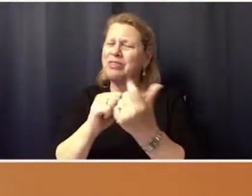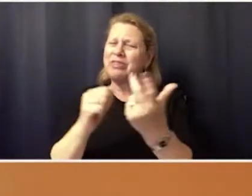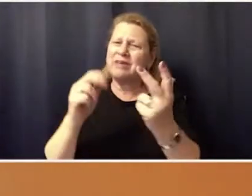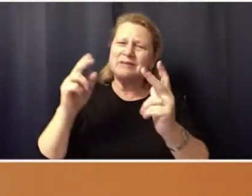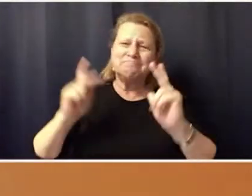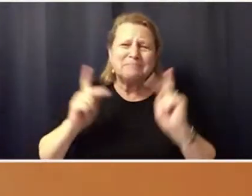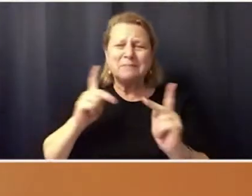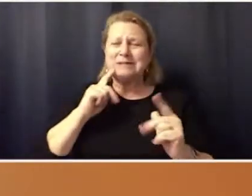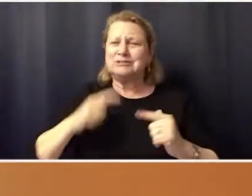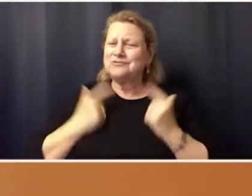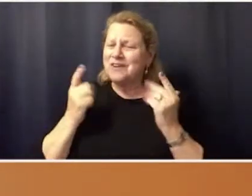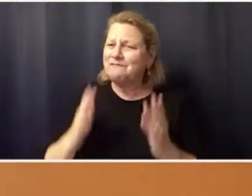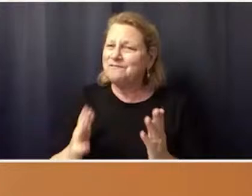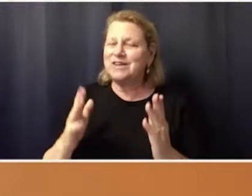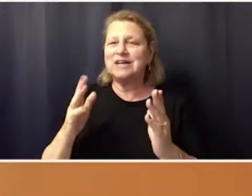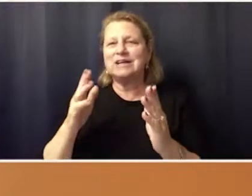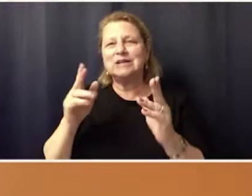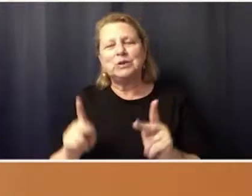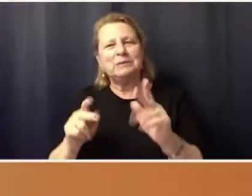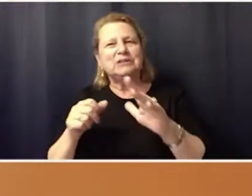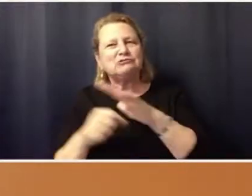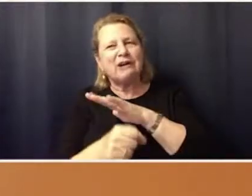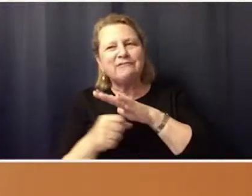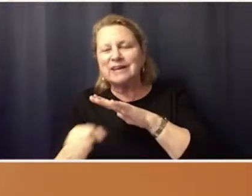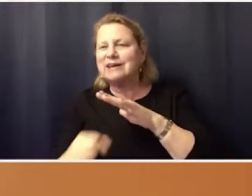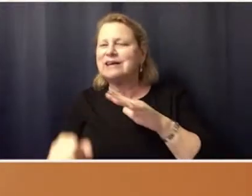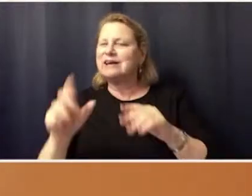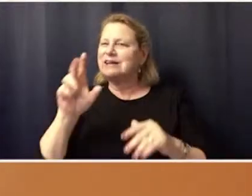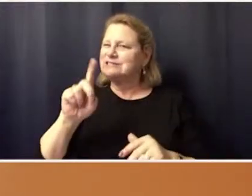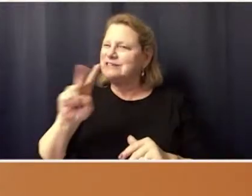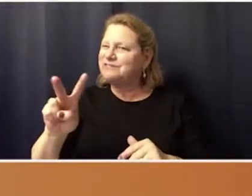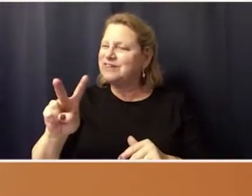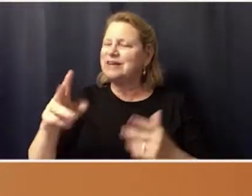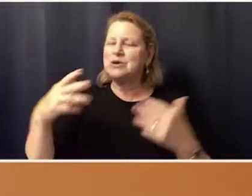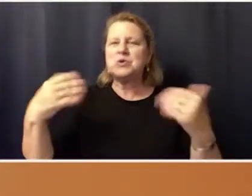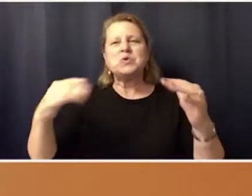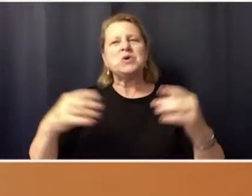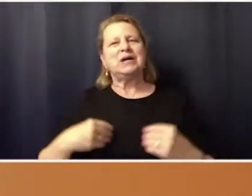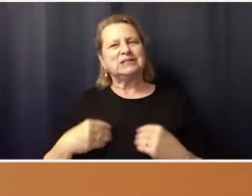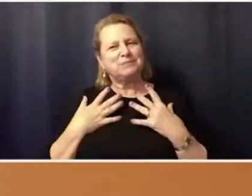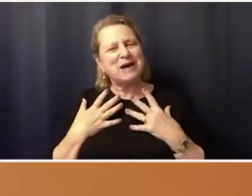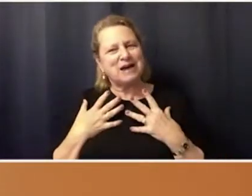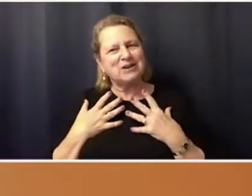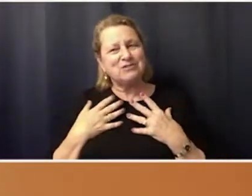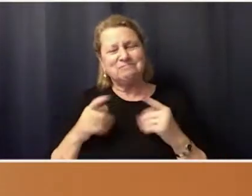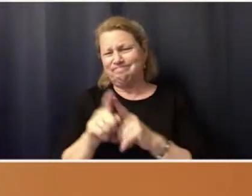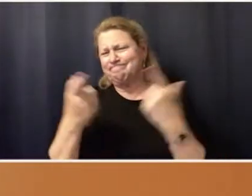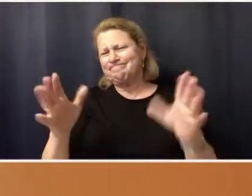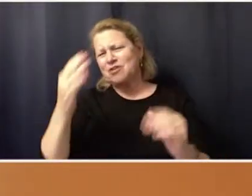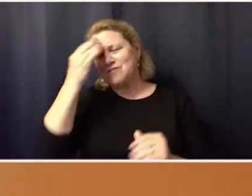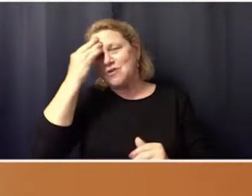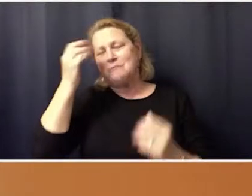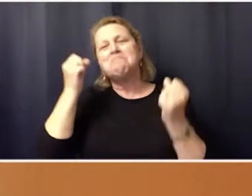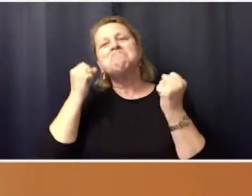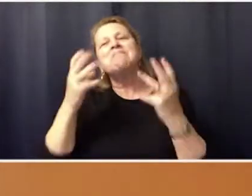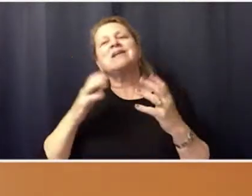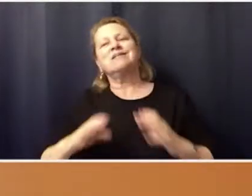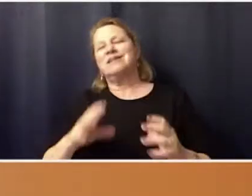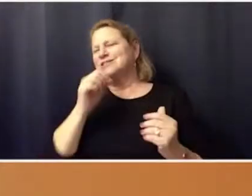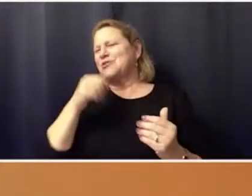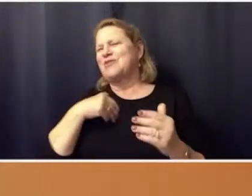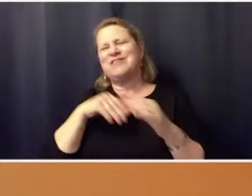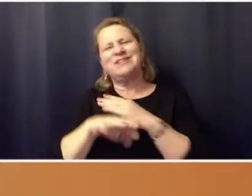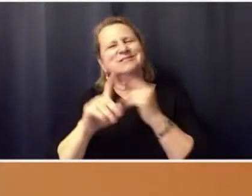and survivors of human trafficking and domestic violence is truly inspirational. As you know, many of our clients do not have access